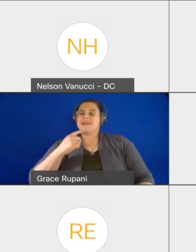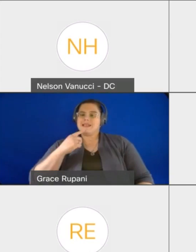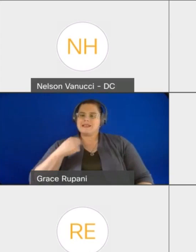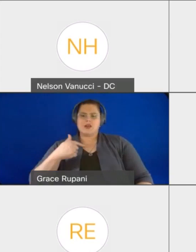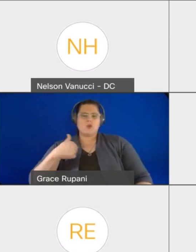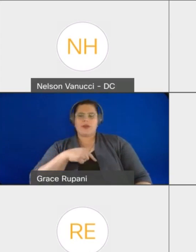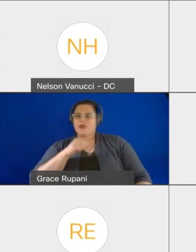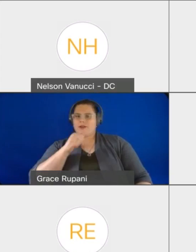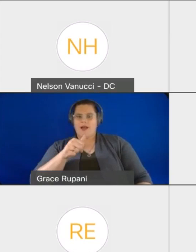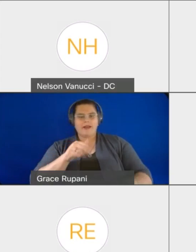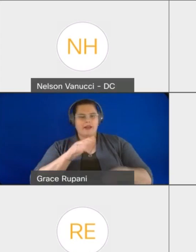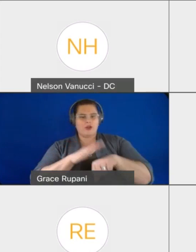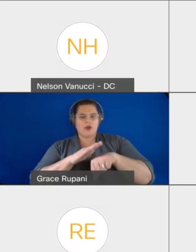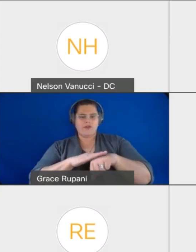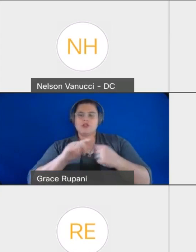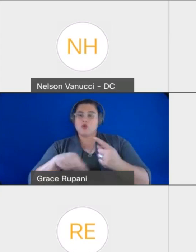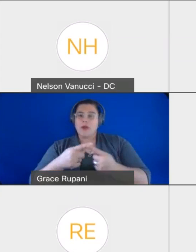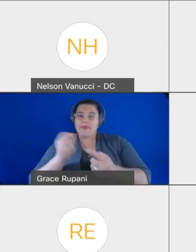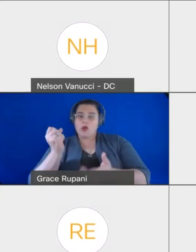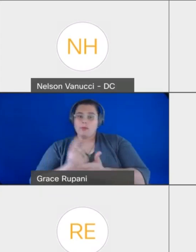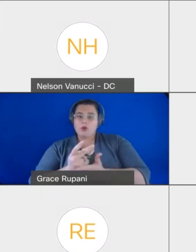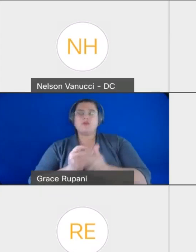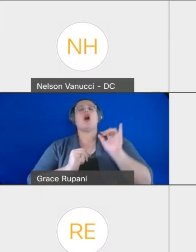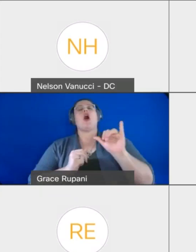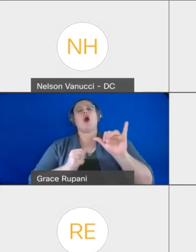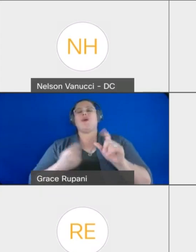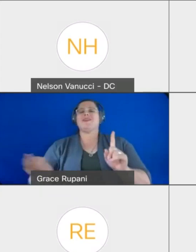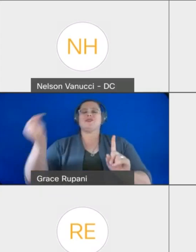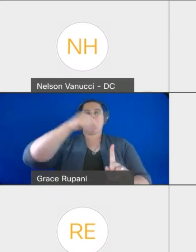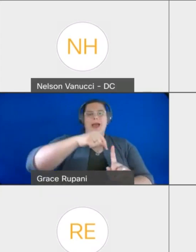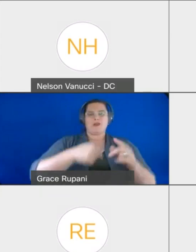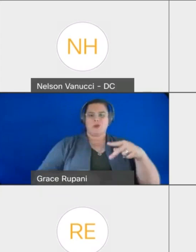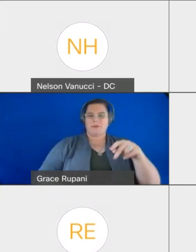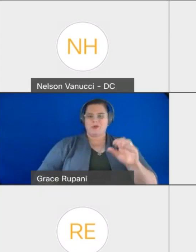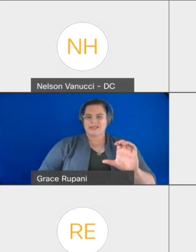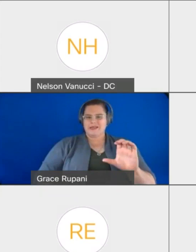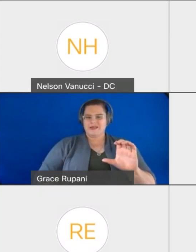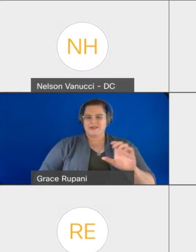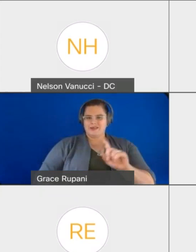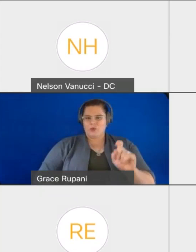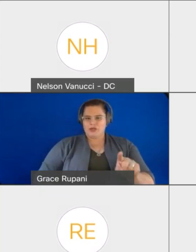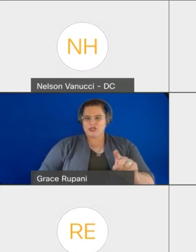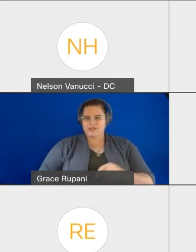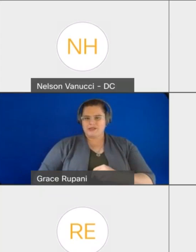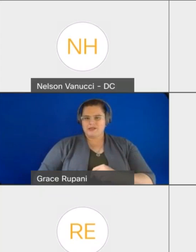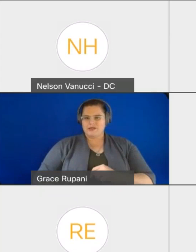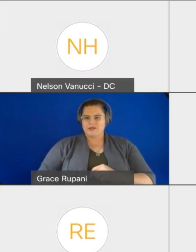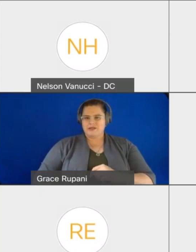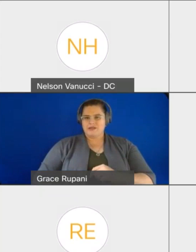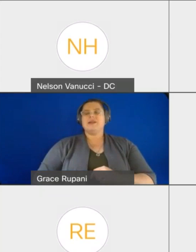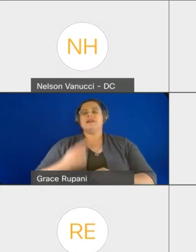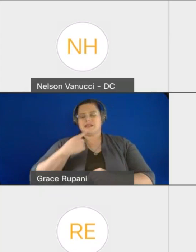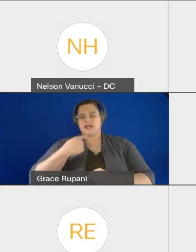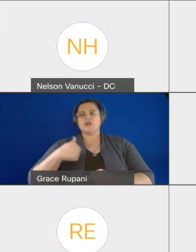approved, which means we have to, this must be back to the POC question, I'm assuming. We have to keep going to verify that it has